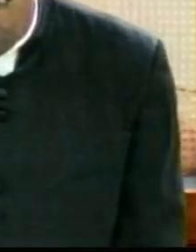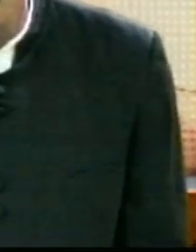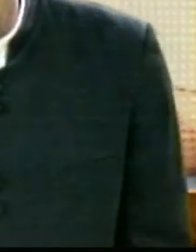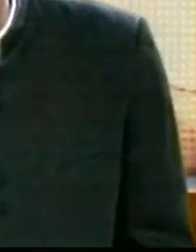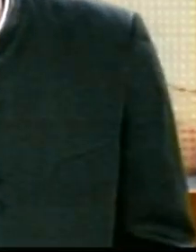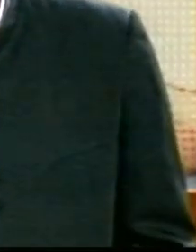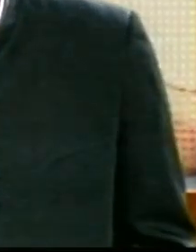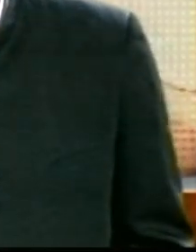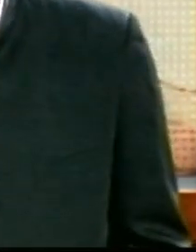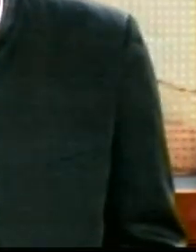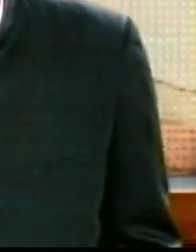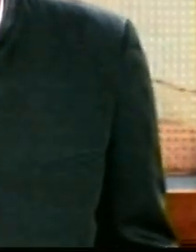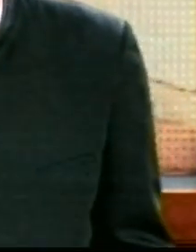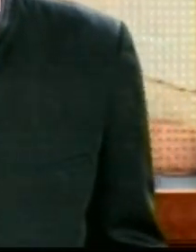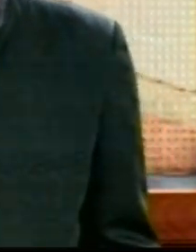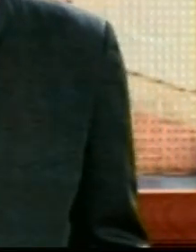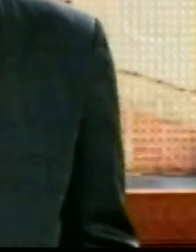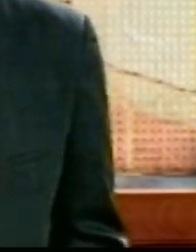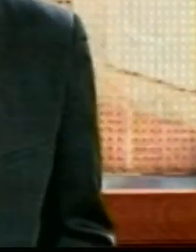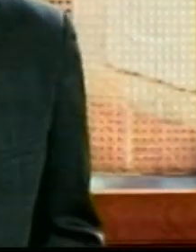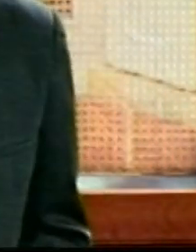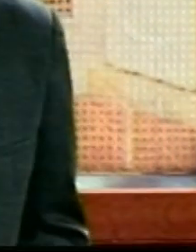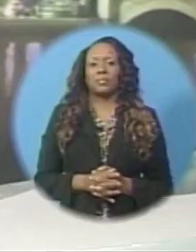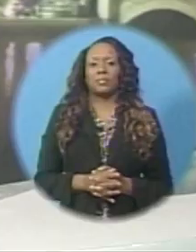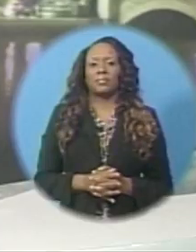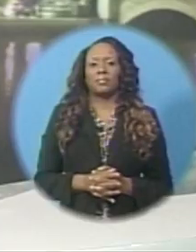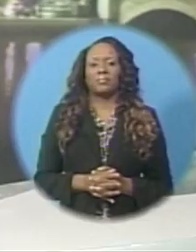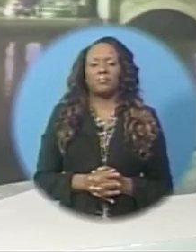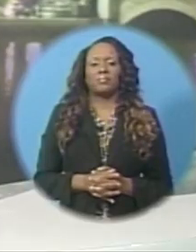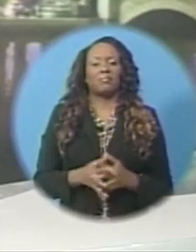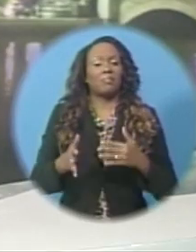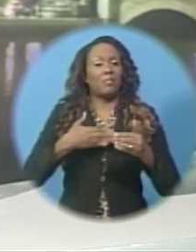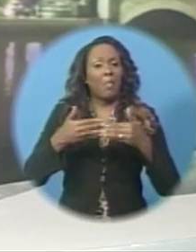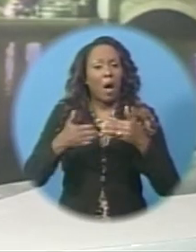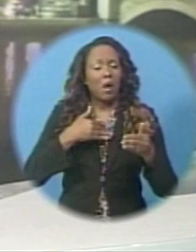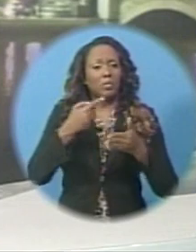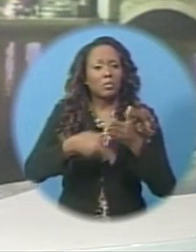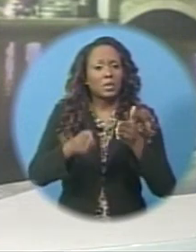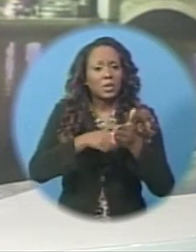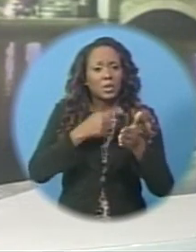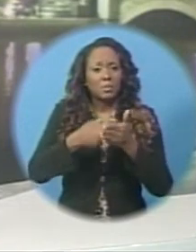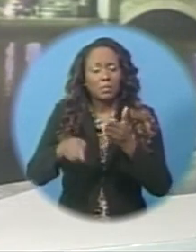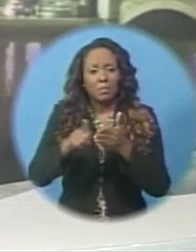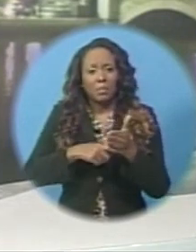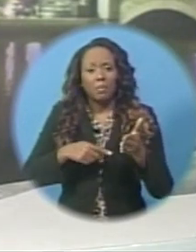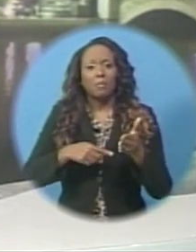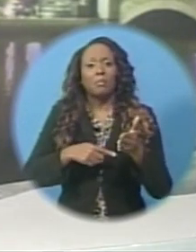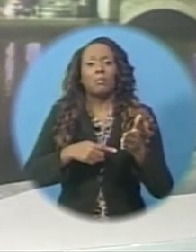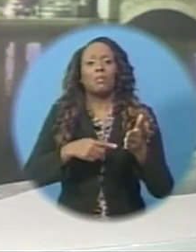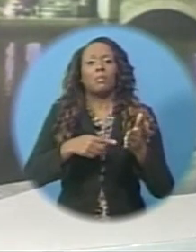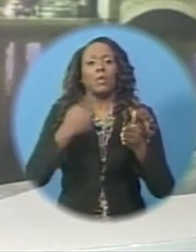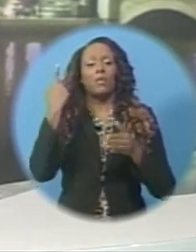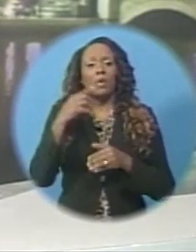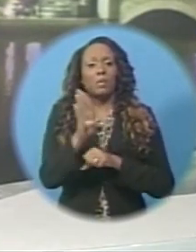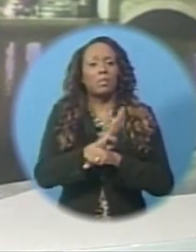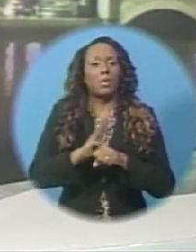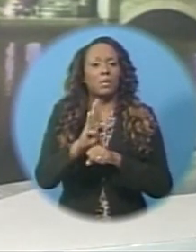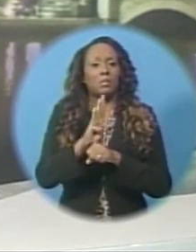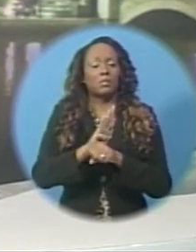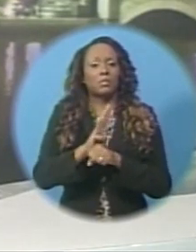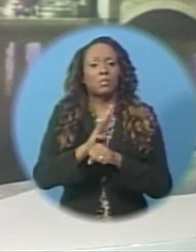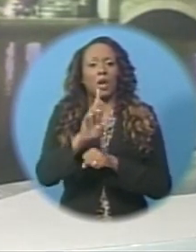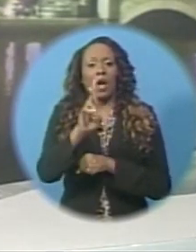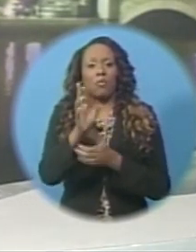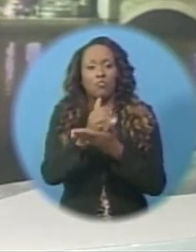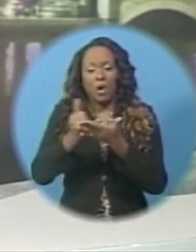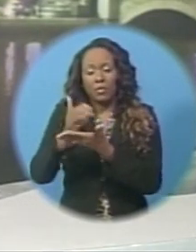may be different from other jurisdictions. Despite the criticism leveled at the Barbados Revenue Authority, a government